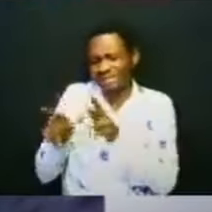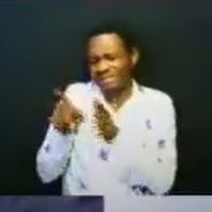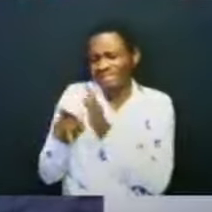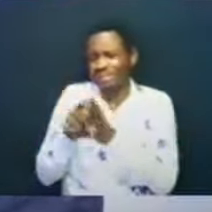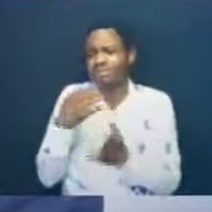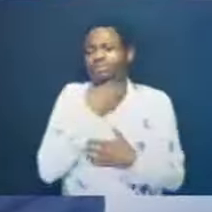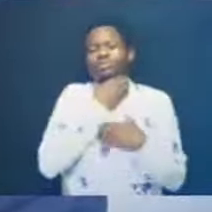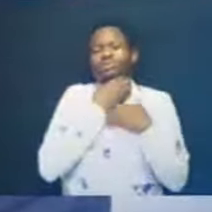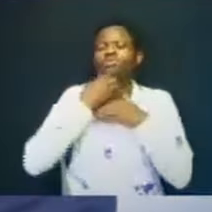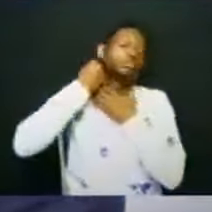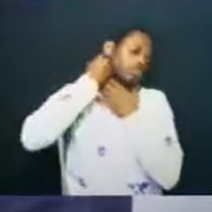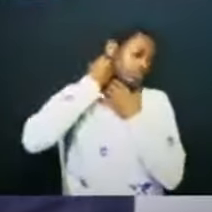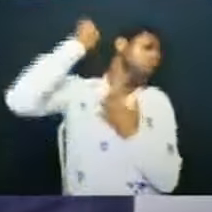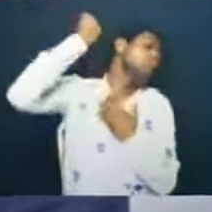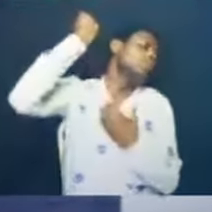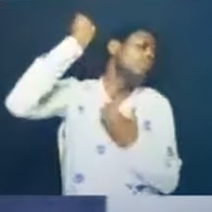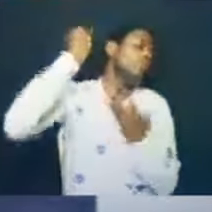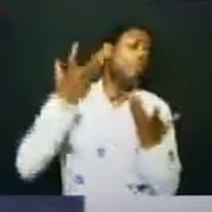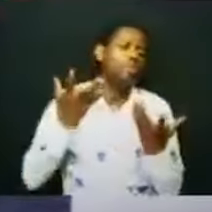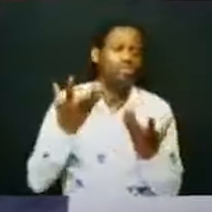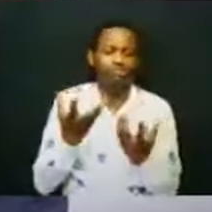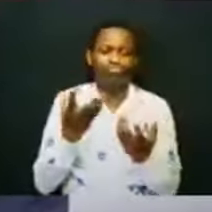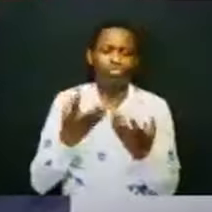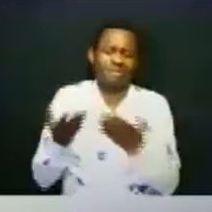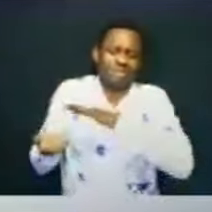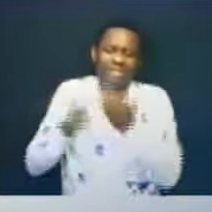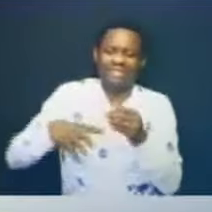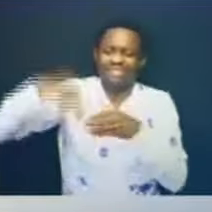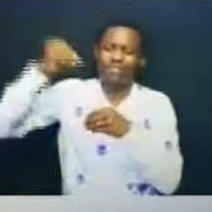Yeah, sometimes they want to just leave this world.